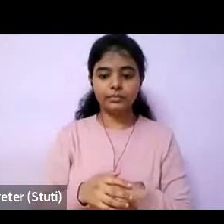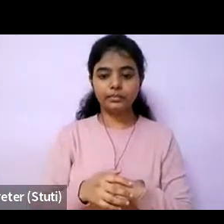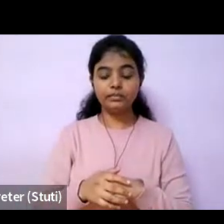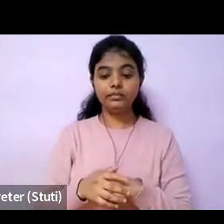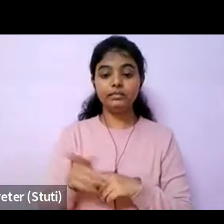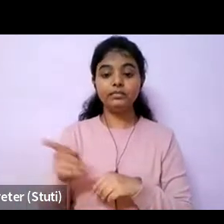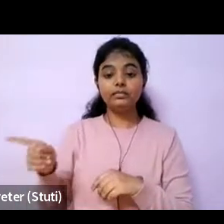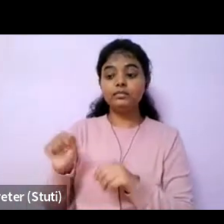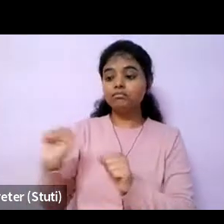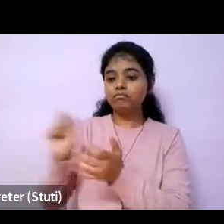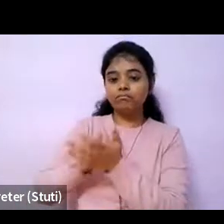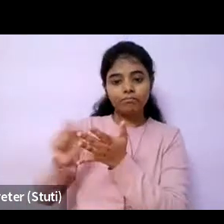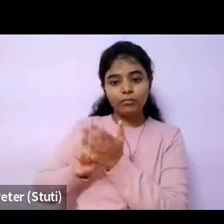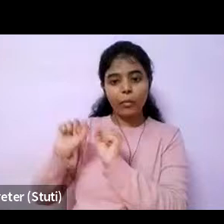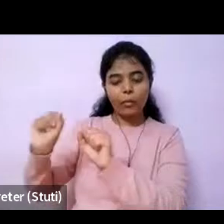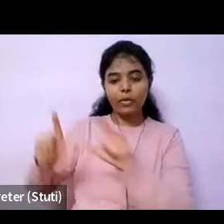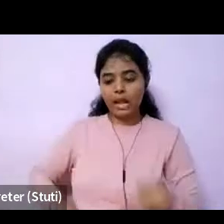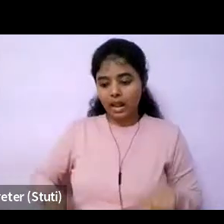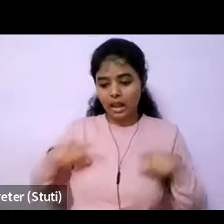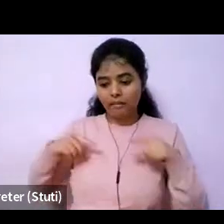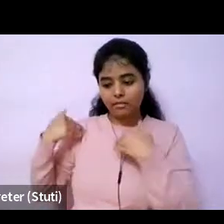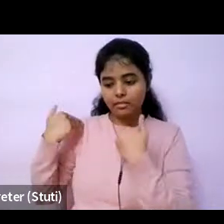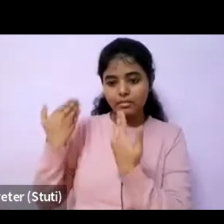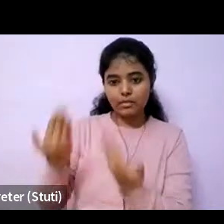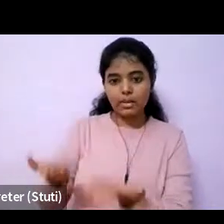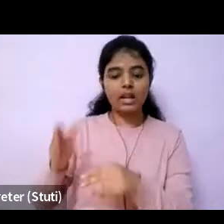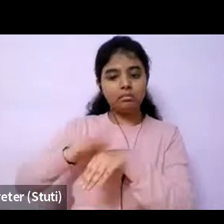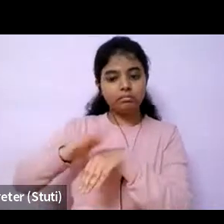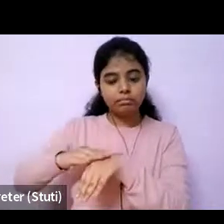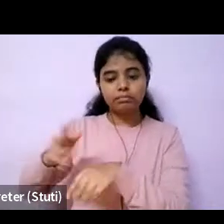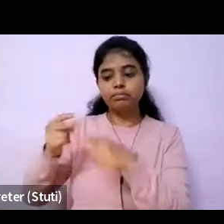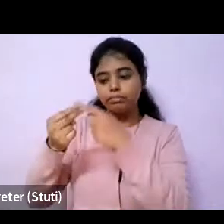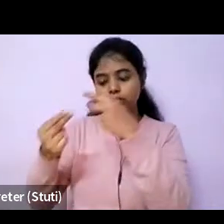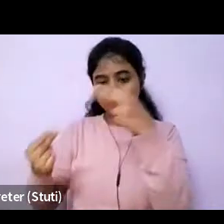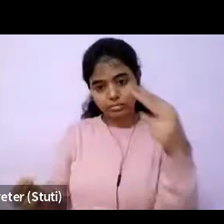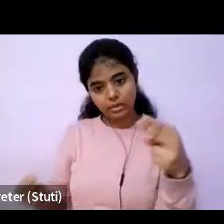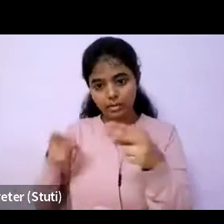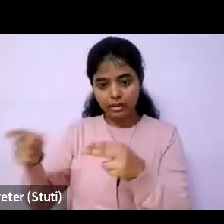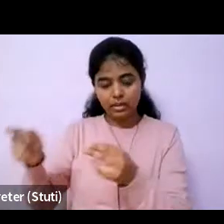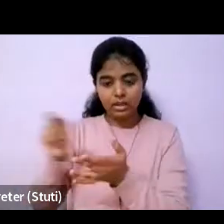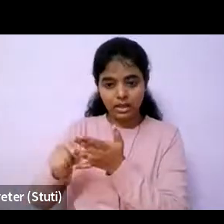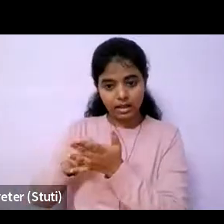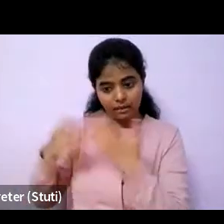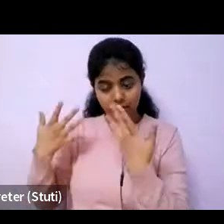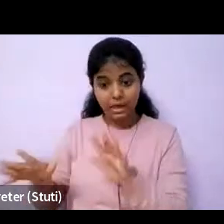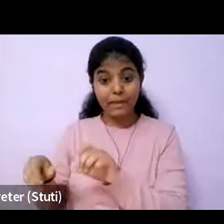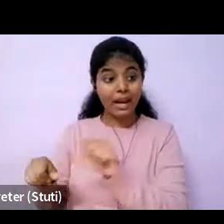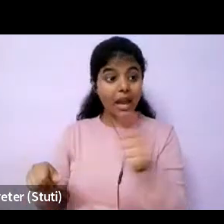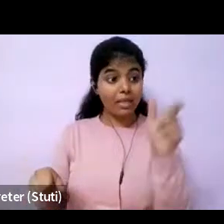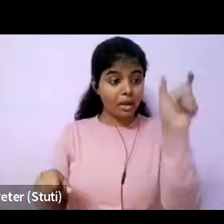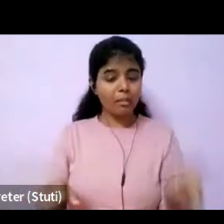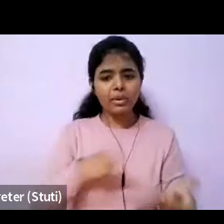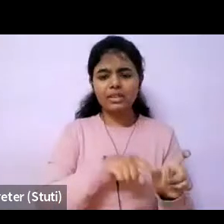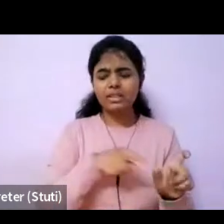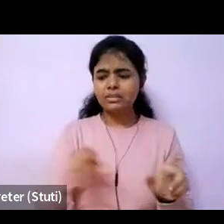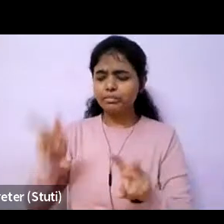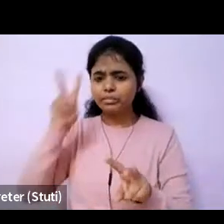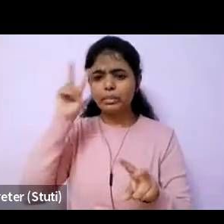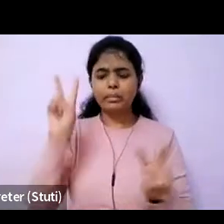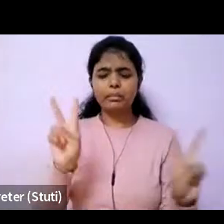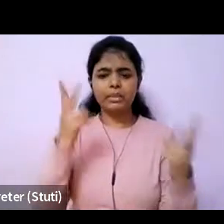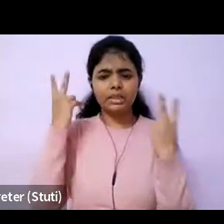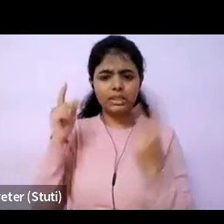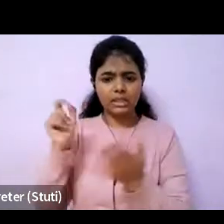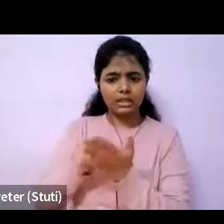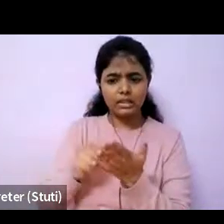people constructed as disabled are possibly misread with unwarranted sympathy? I feel somewhere